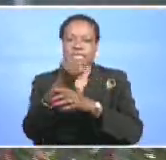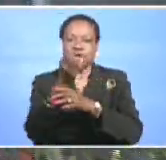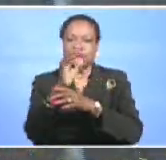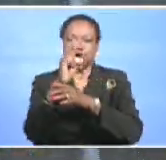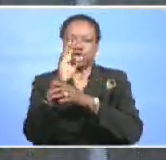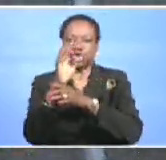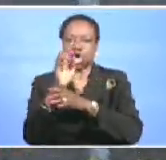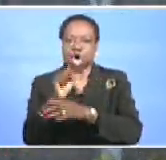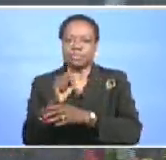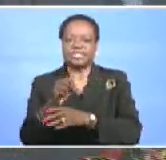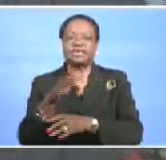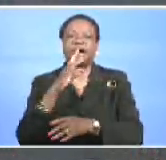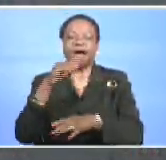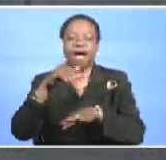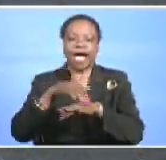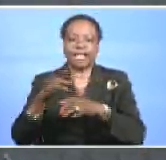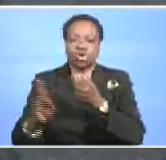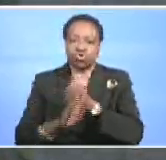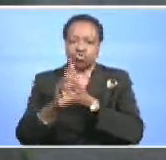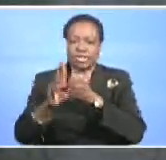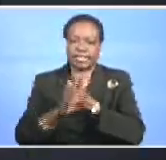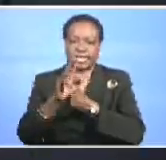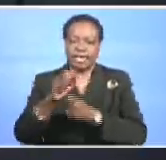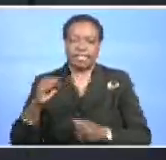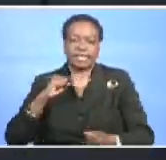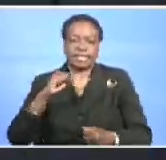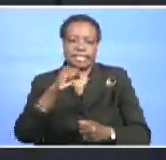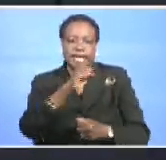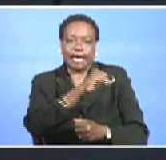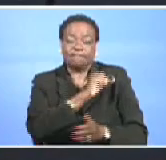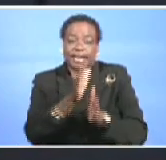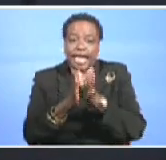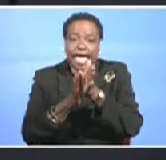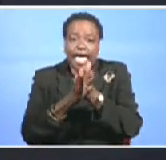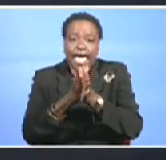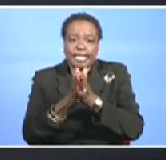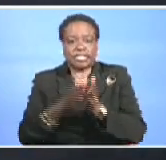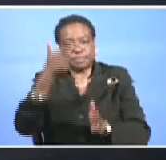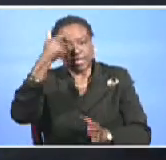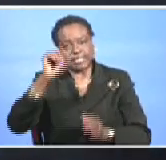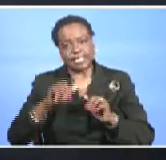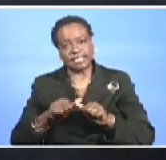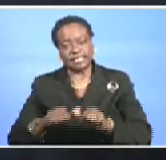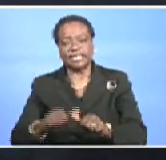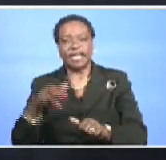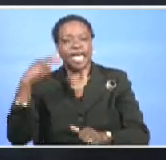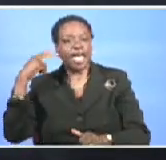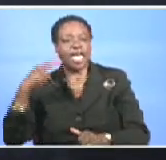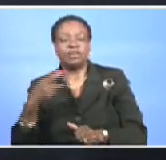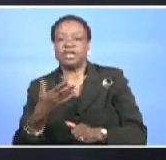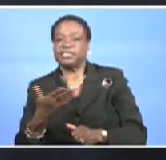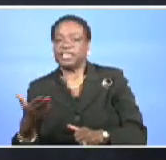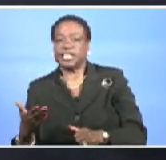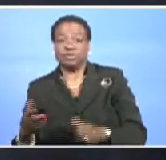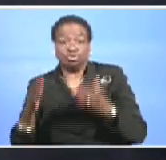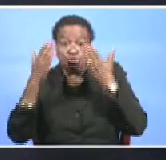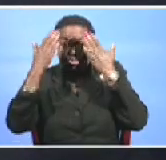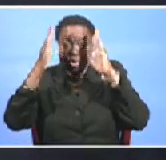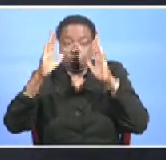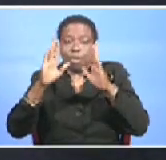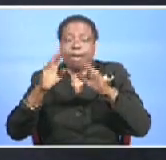The staff are still anxious because, of course, you know, they're still hearing stuff. We're not sure what management plans